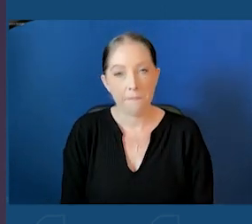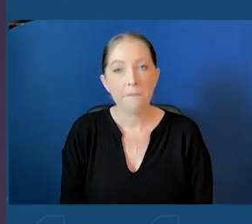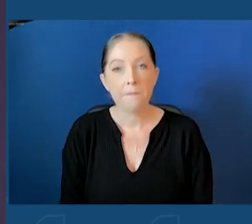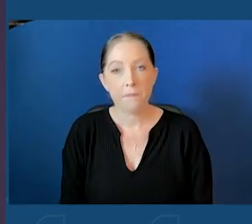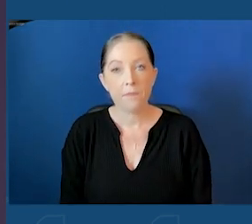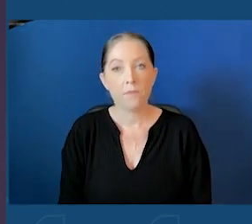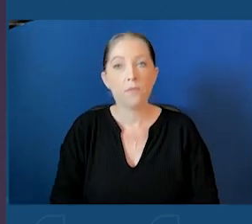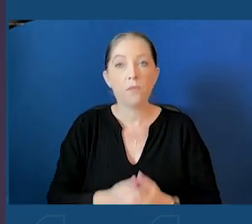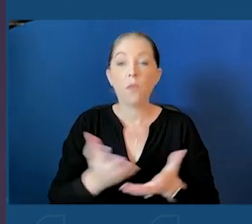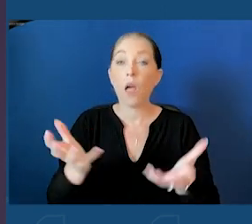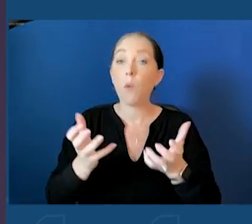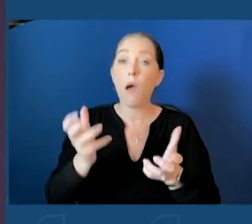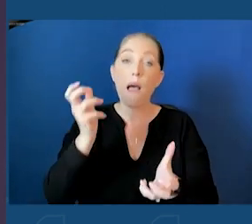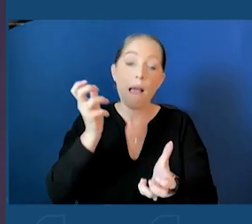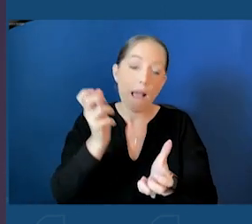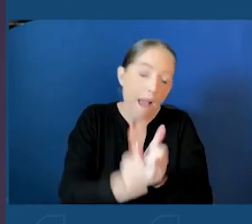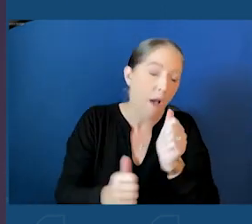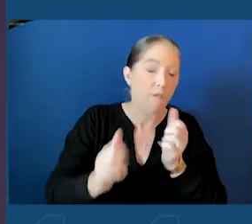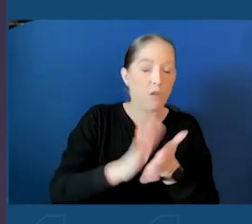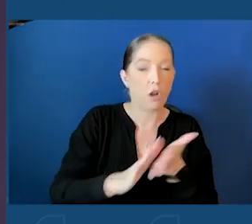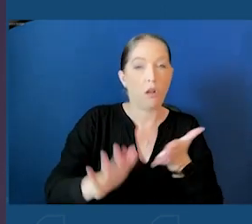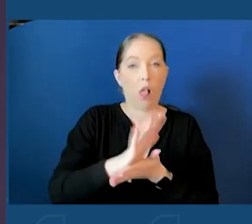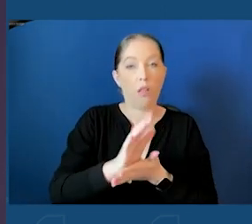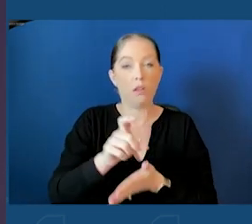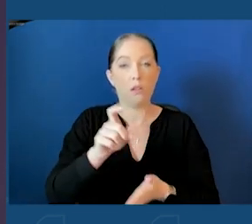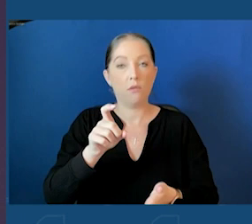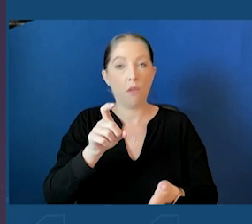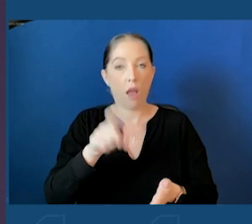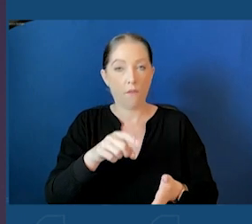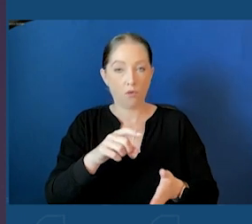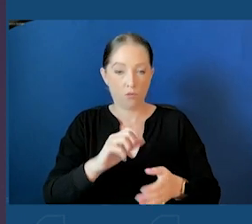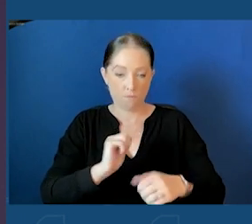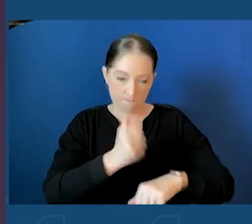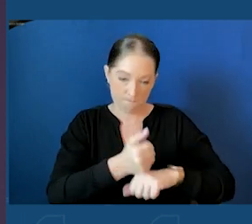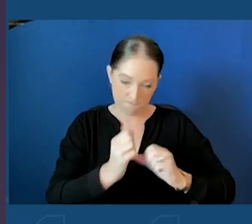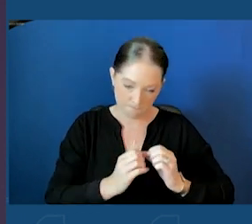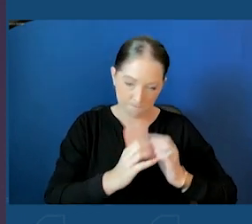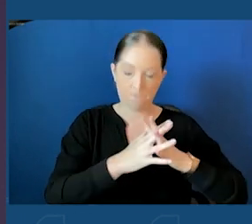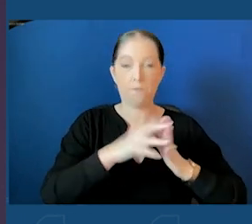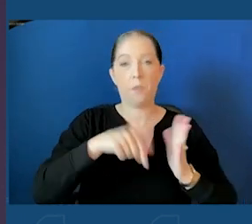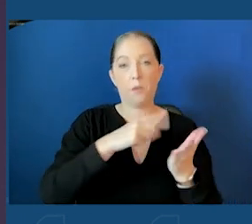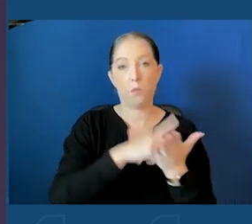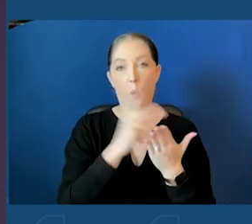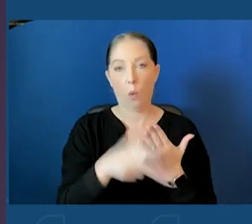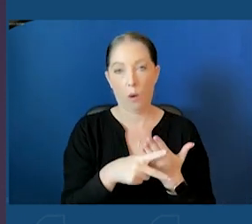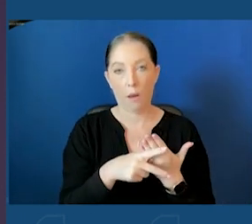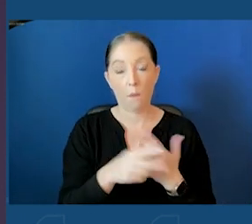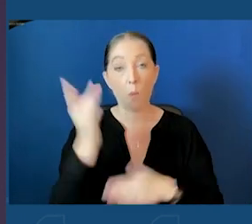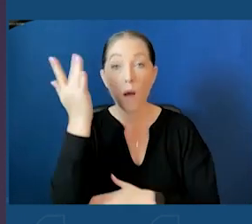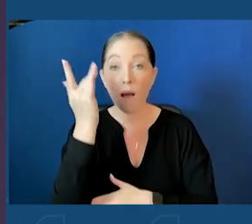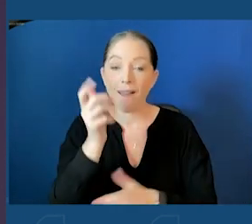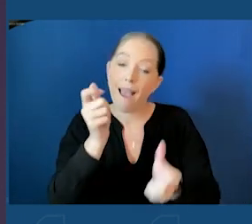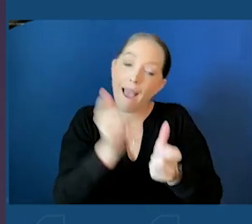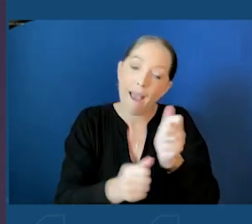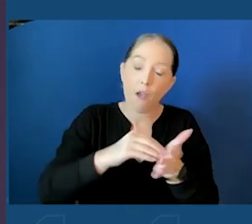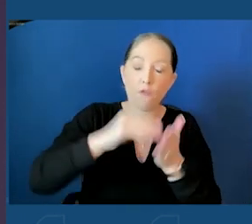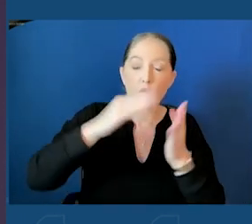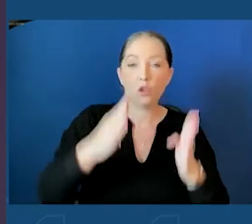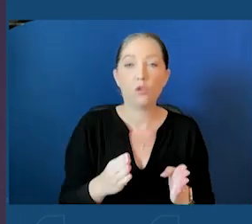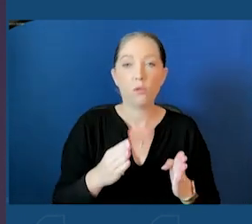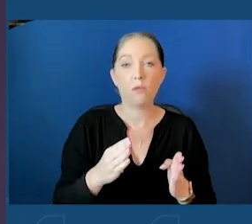single college to have to adopt and implement these programs so every single student, when they leave the security of their